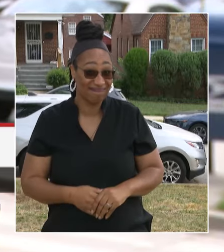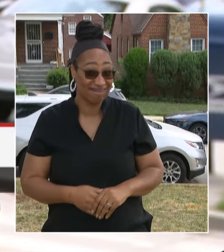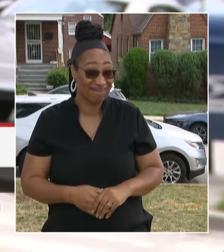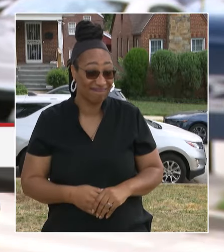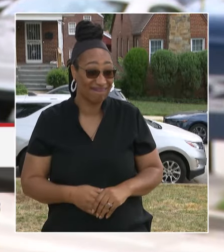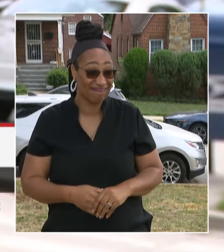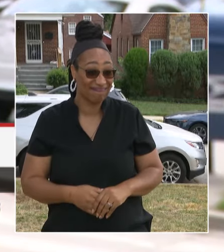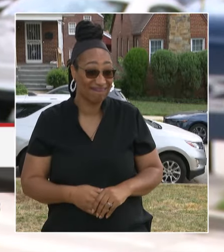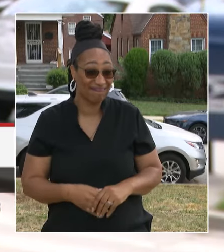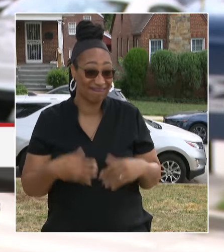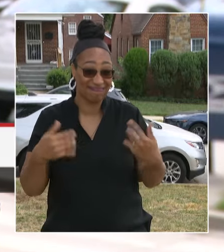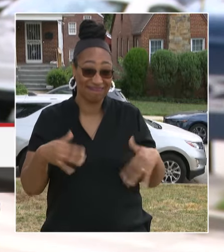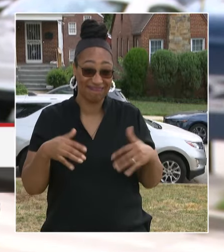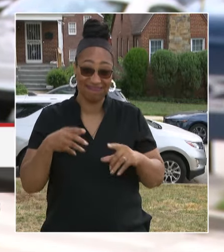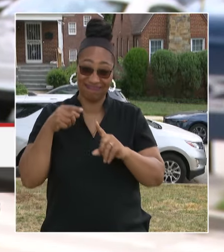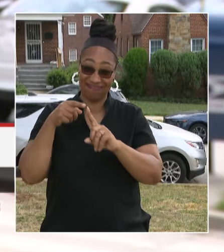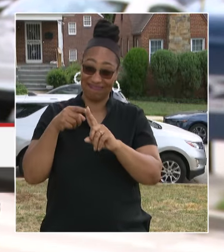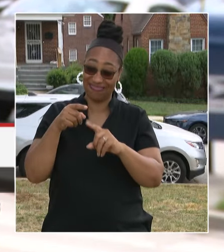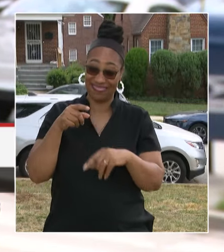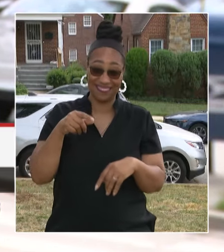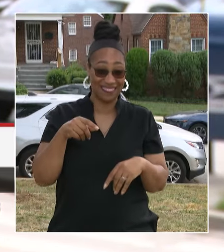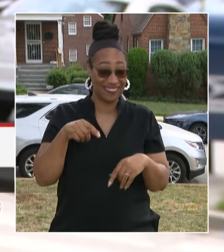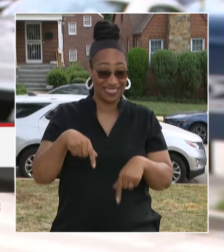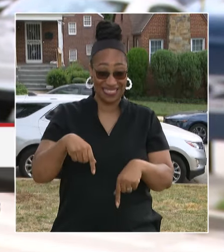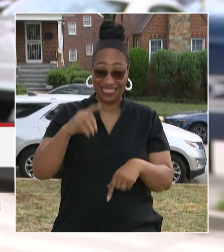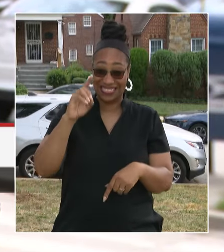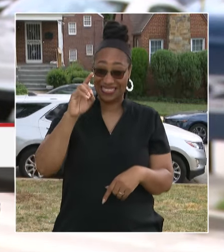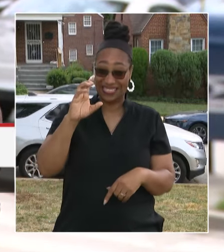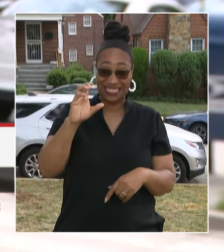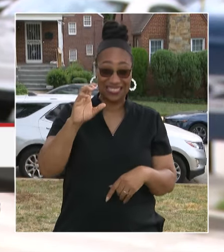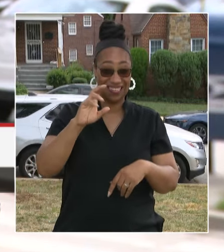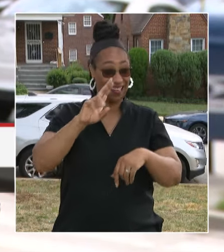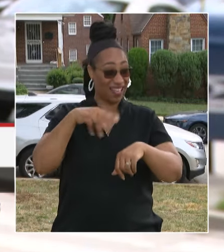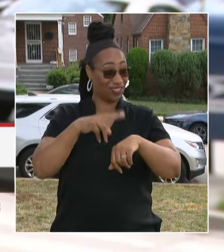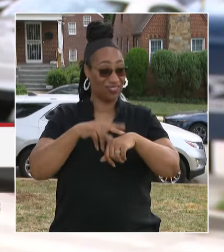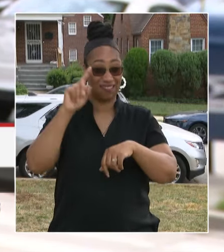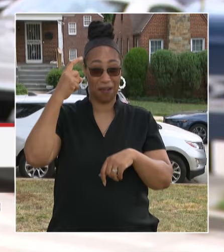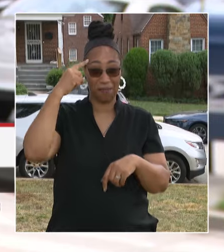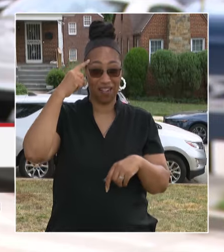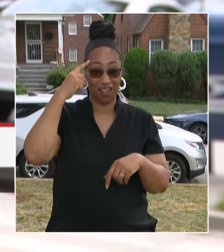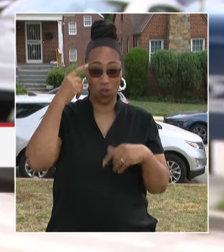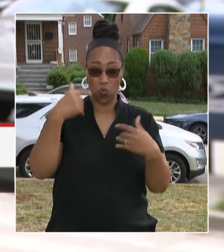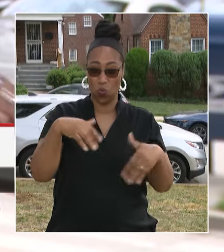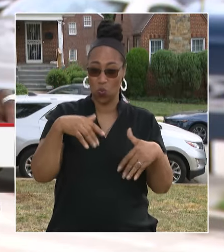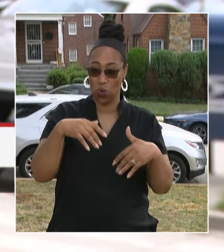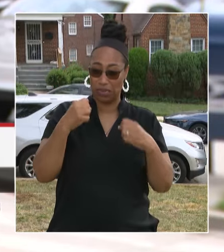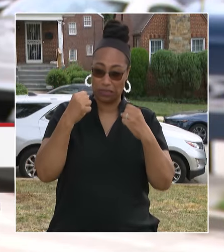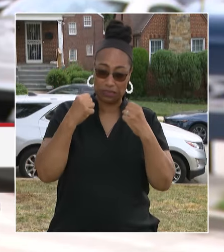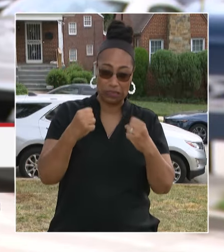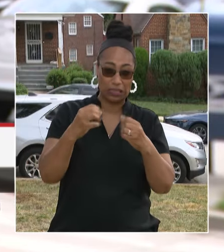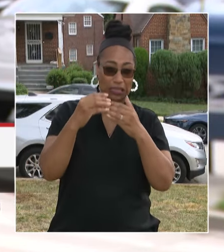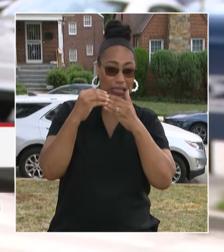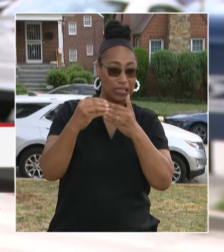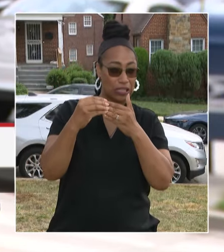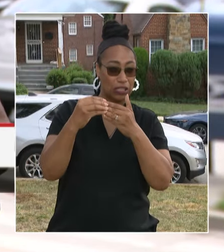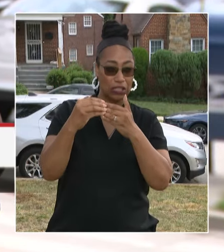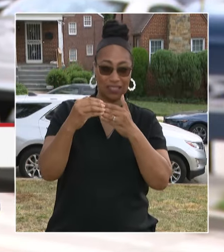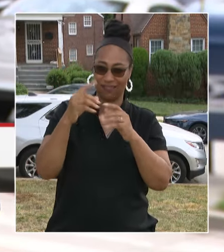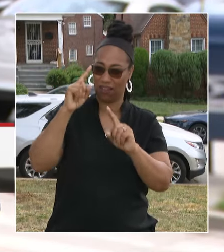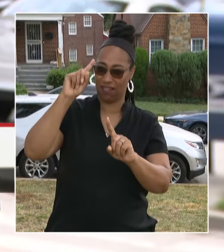this. D.C. is the nation's capital. We are the leader of the nation. The